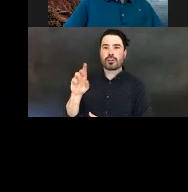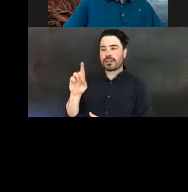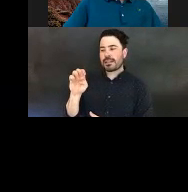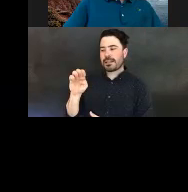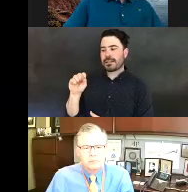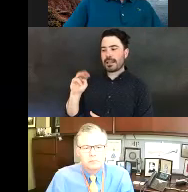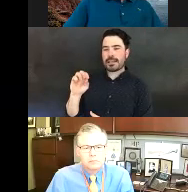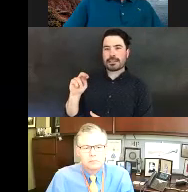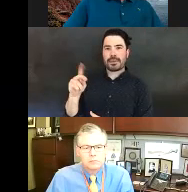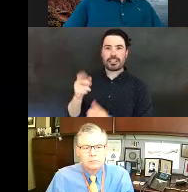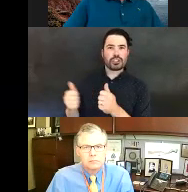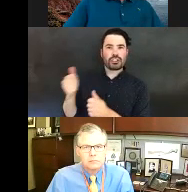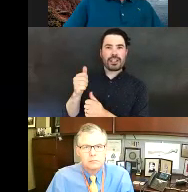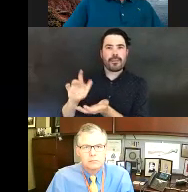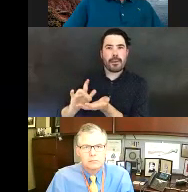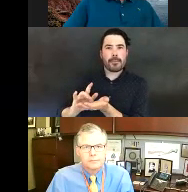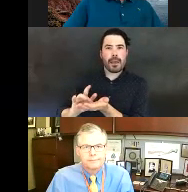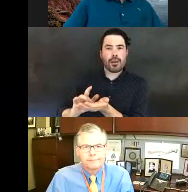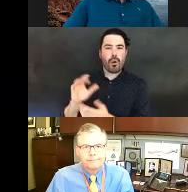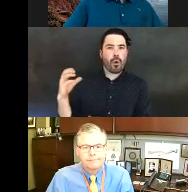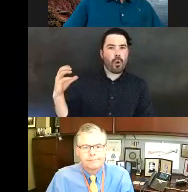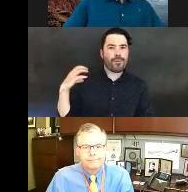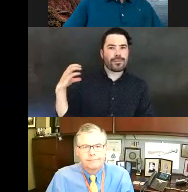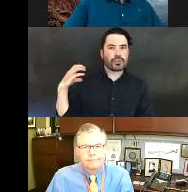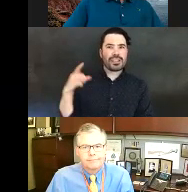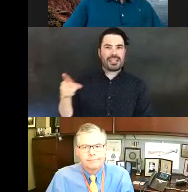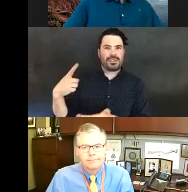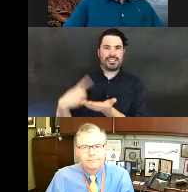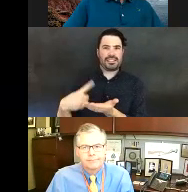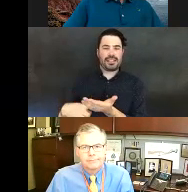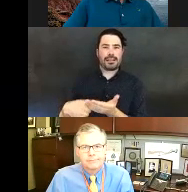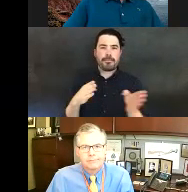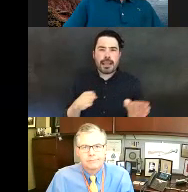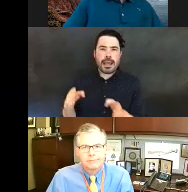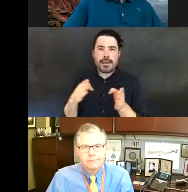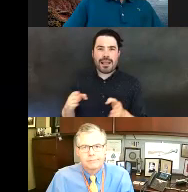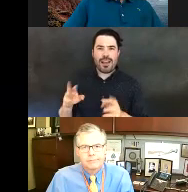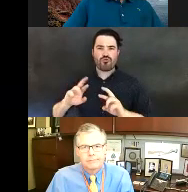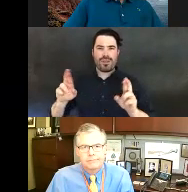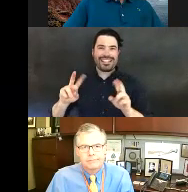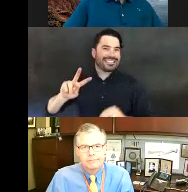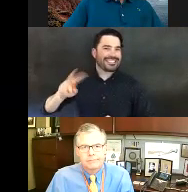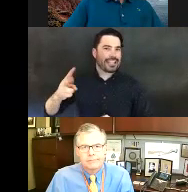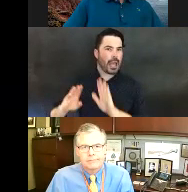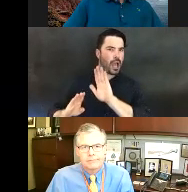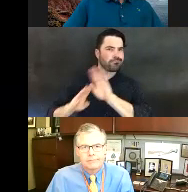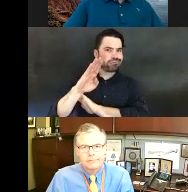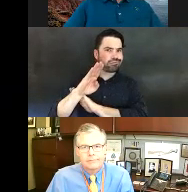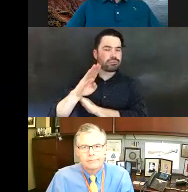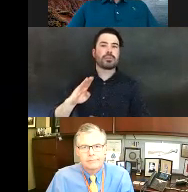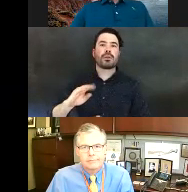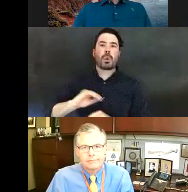Medical Officer, who will talk about readiness for a second wave of COVID and testing capacity. Thank